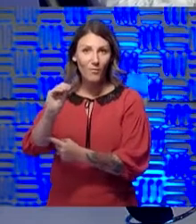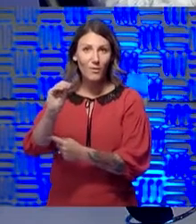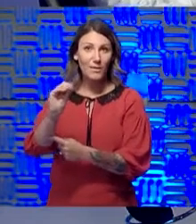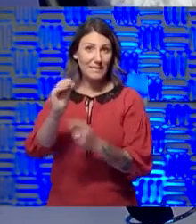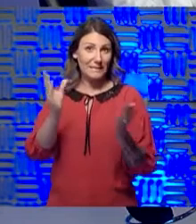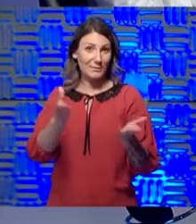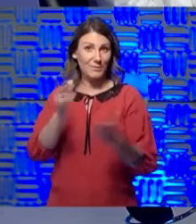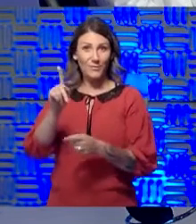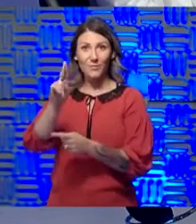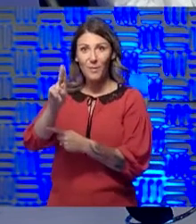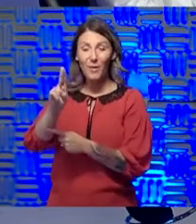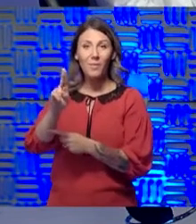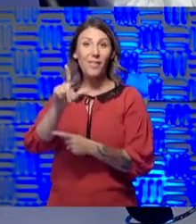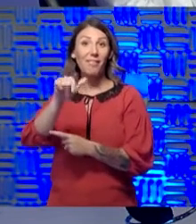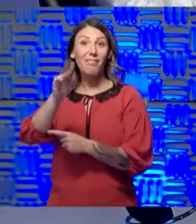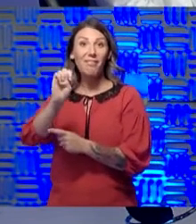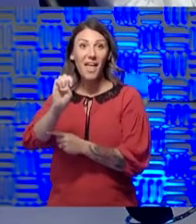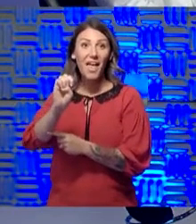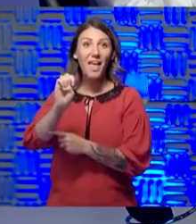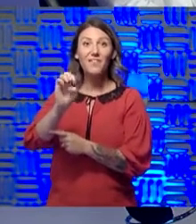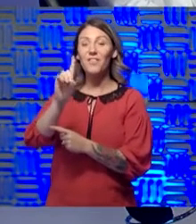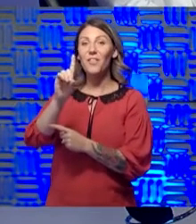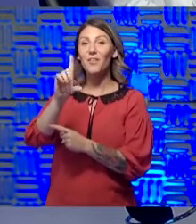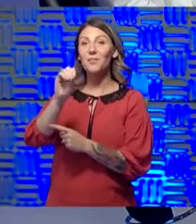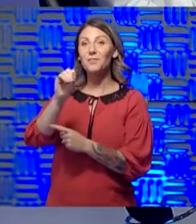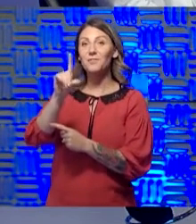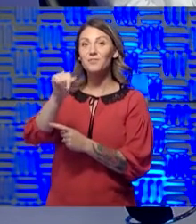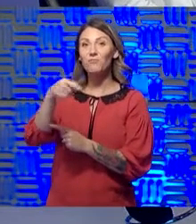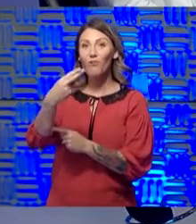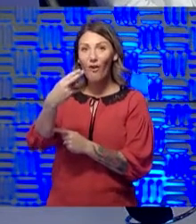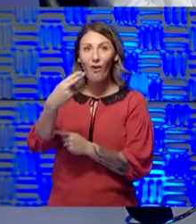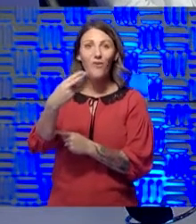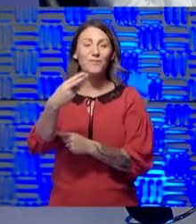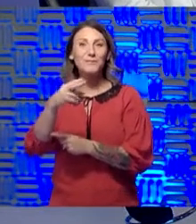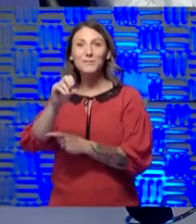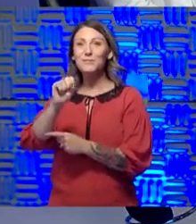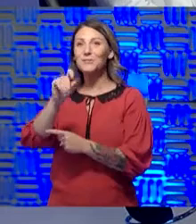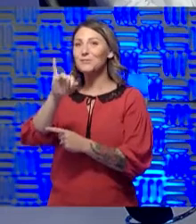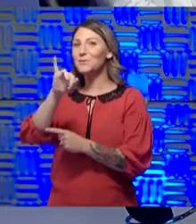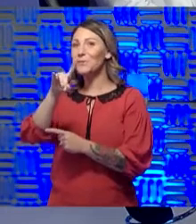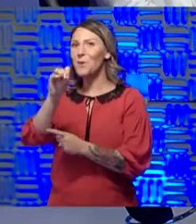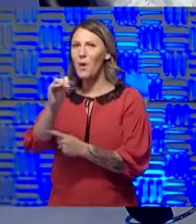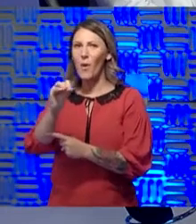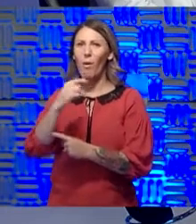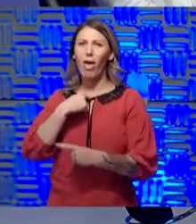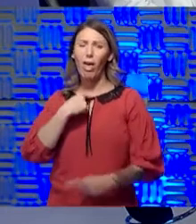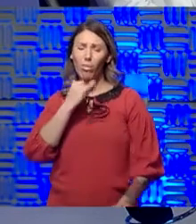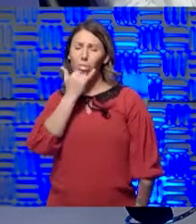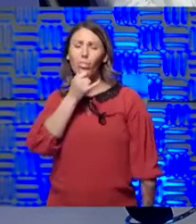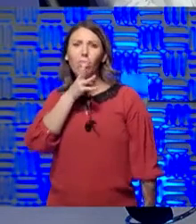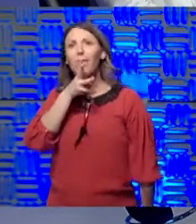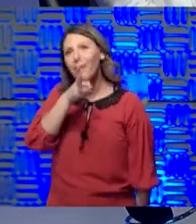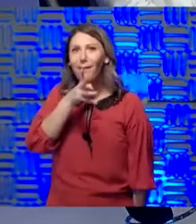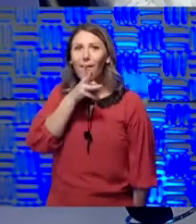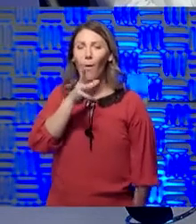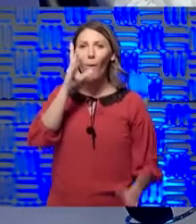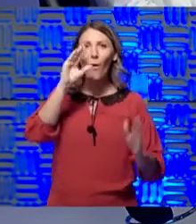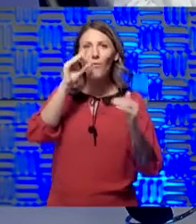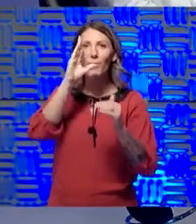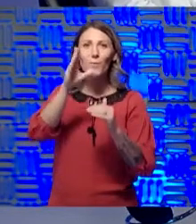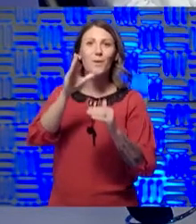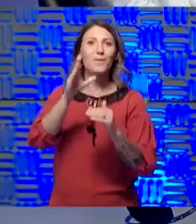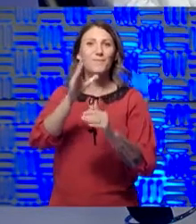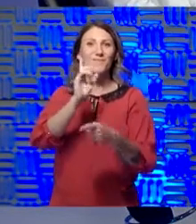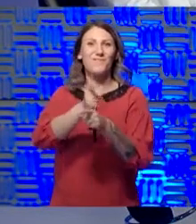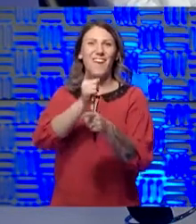broadcasting live from the Dolph Simons Family Studio. You know, you think I could be able to say that right by now. I know I can get out there someday. I'm